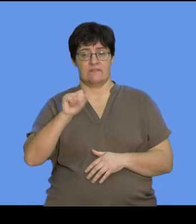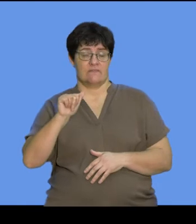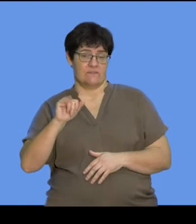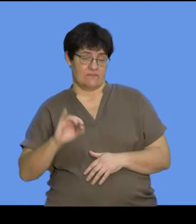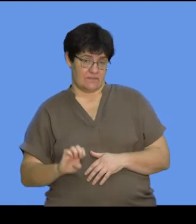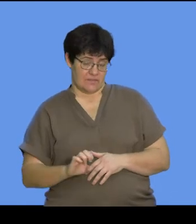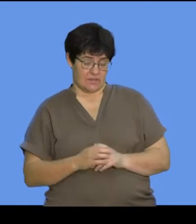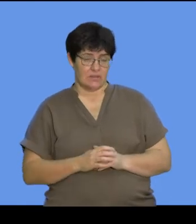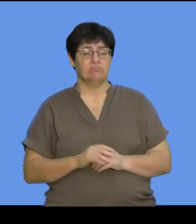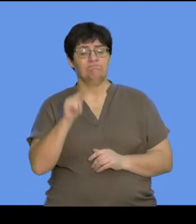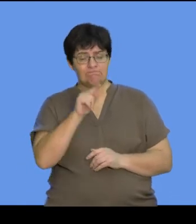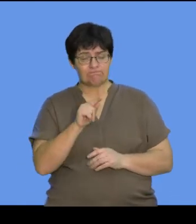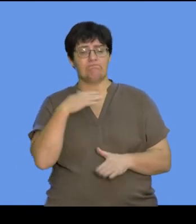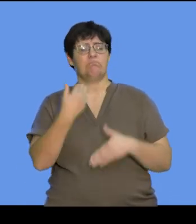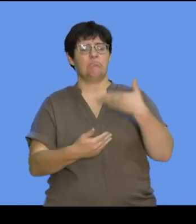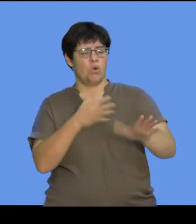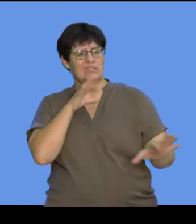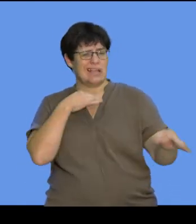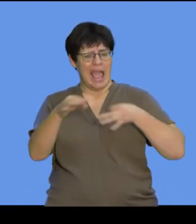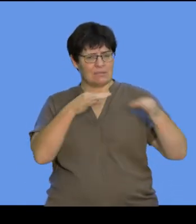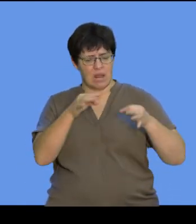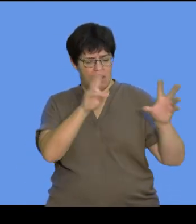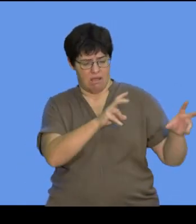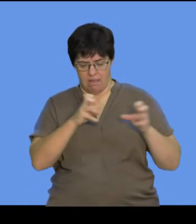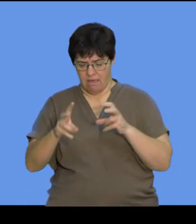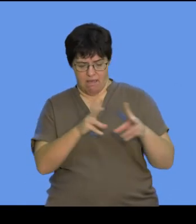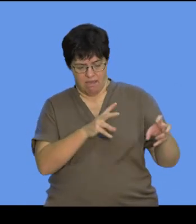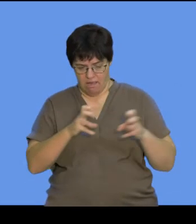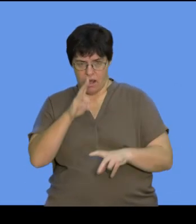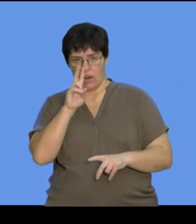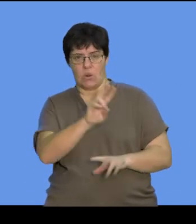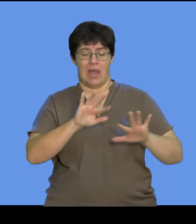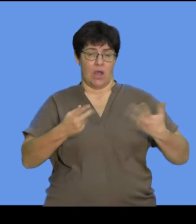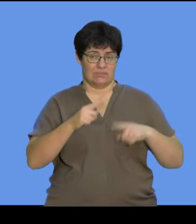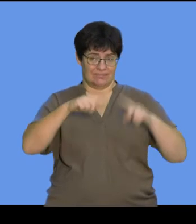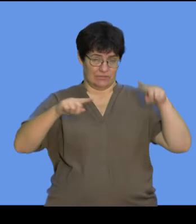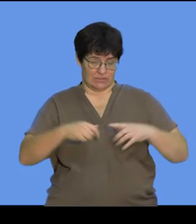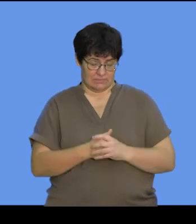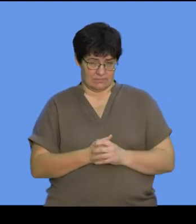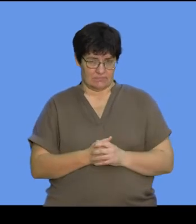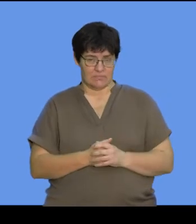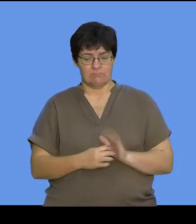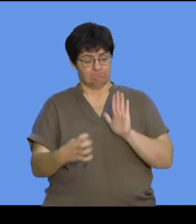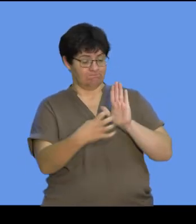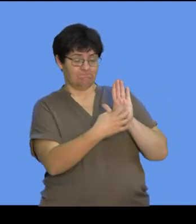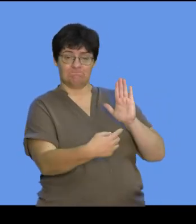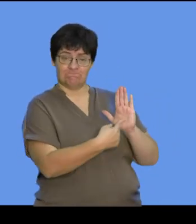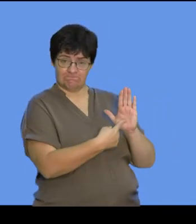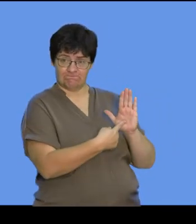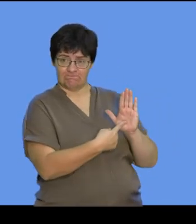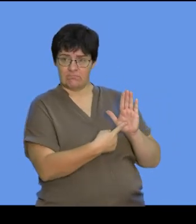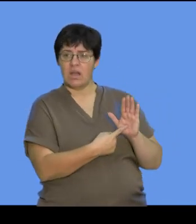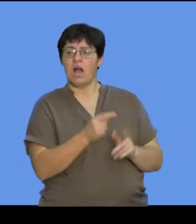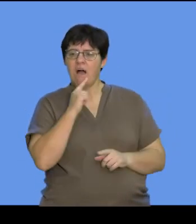essentially try to explain the process of how replication can be looked at. An overview of these can be illustrated